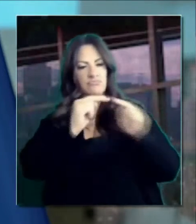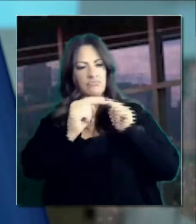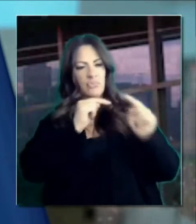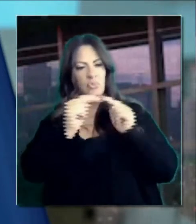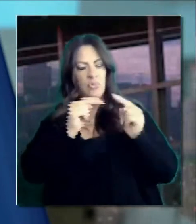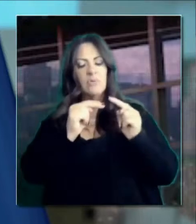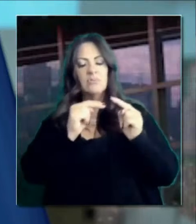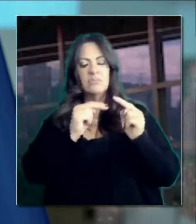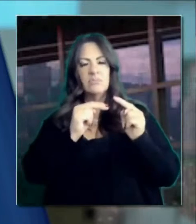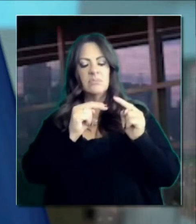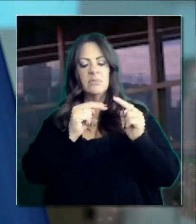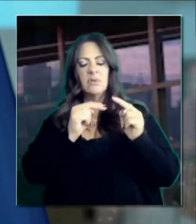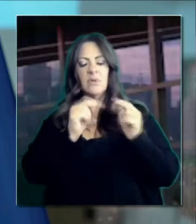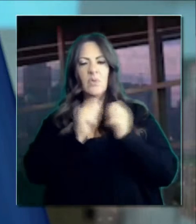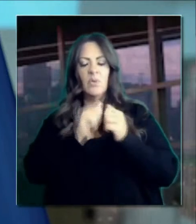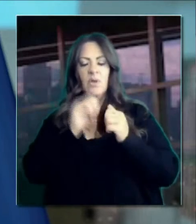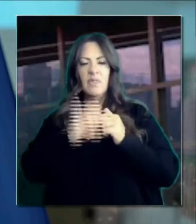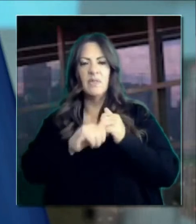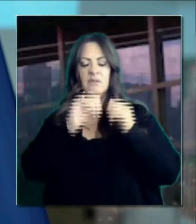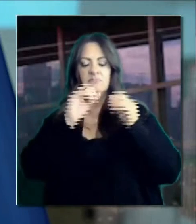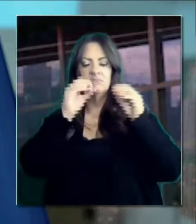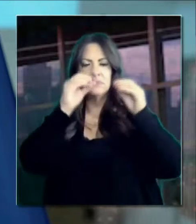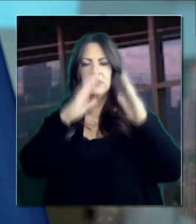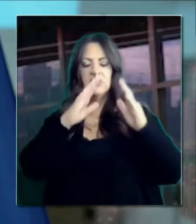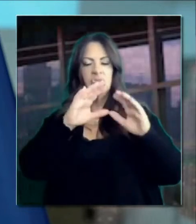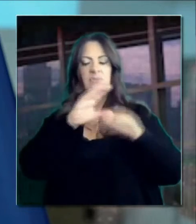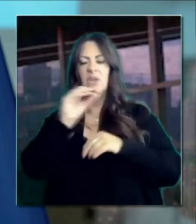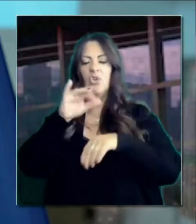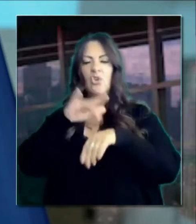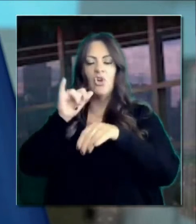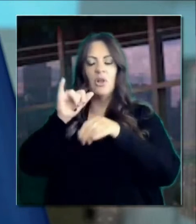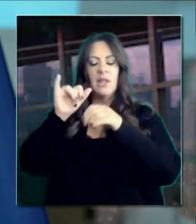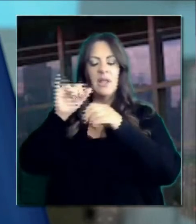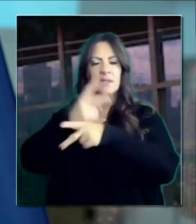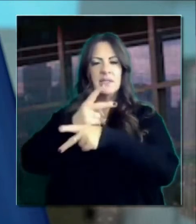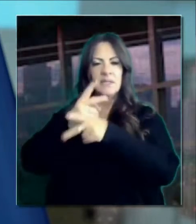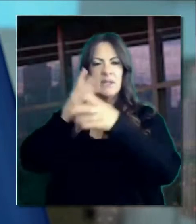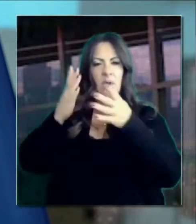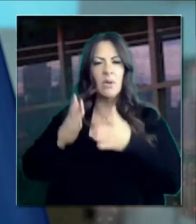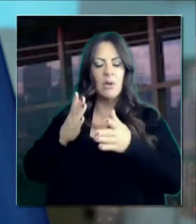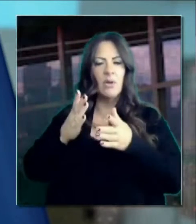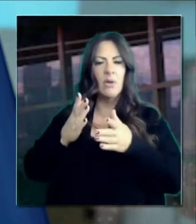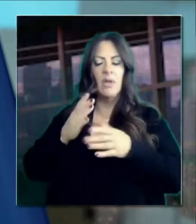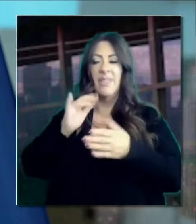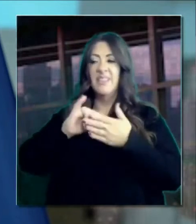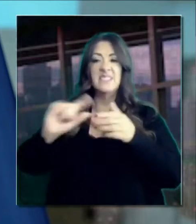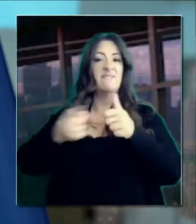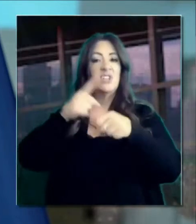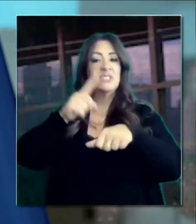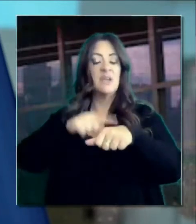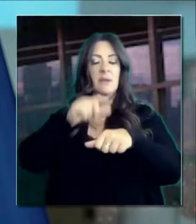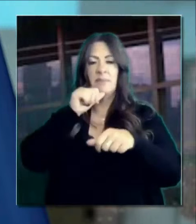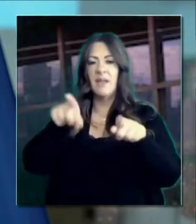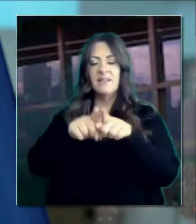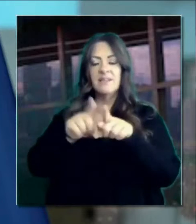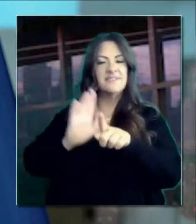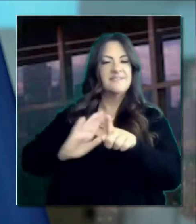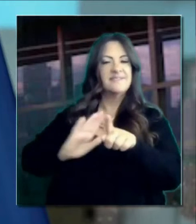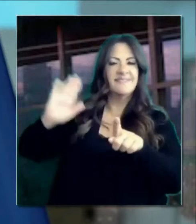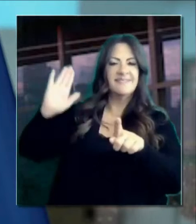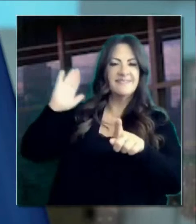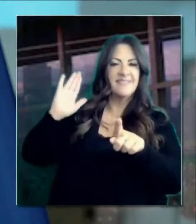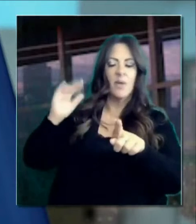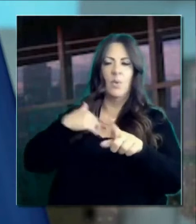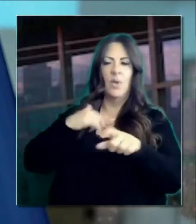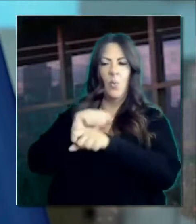is a startup operation. We're doing something that's never been done in this space before, and we are working collaboratively together,